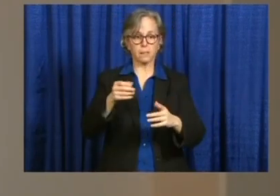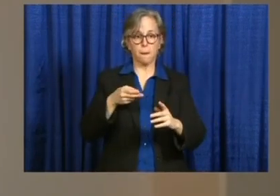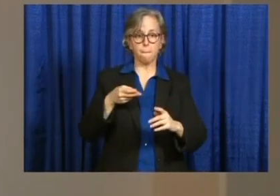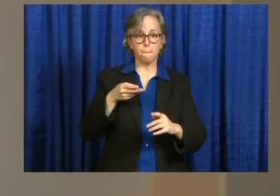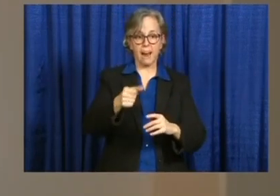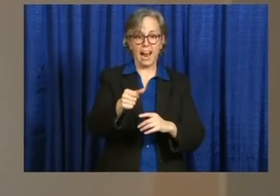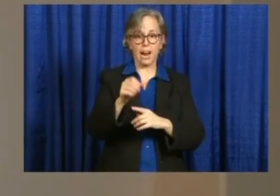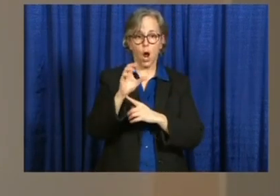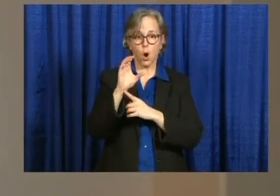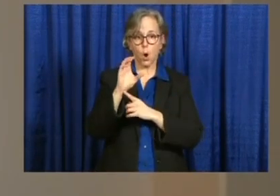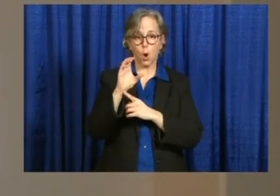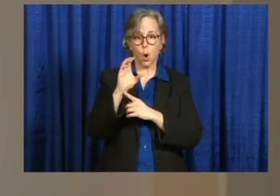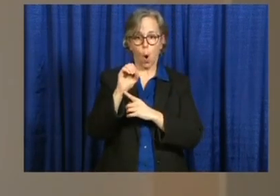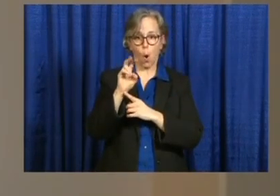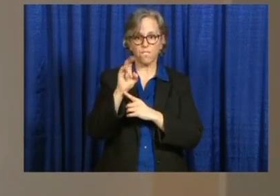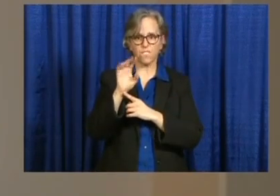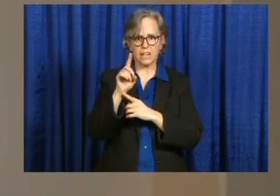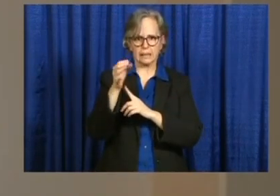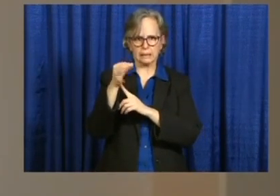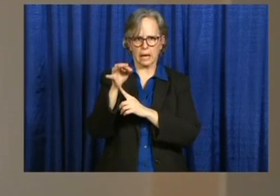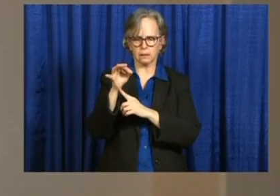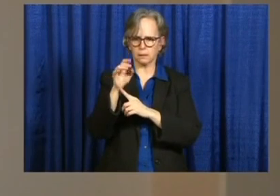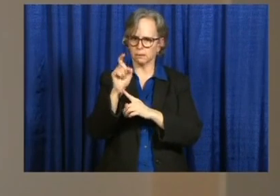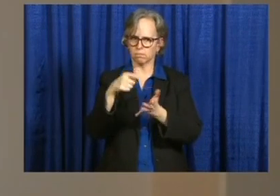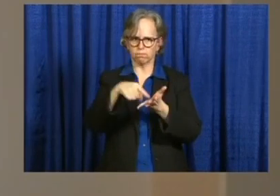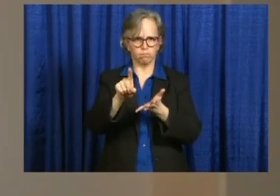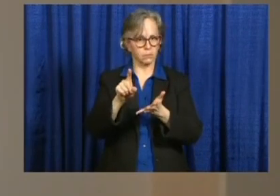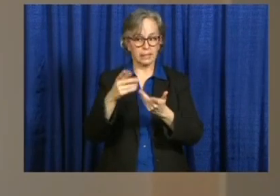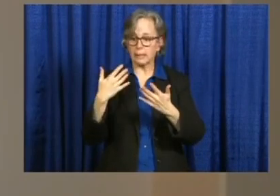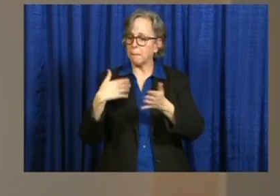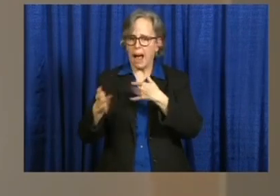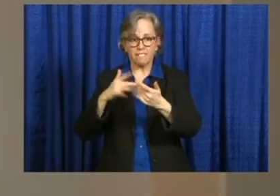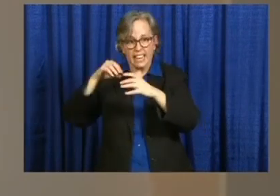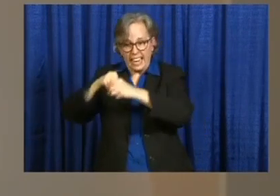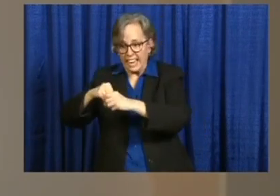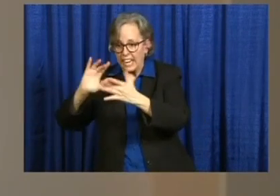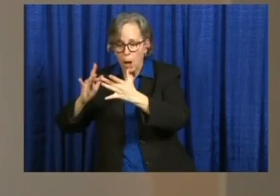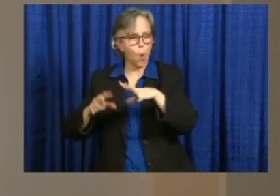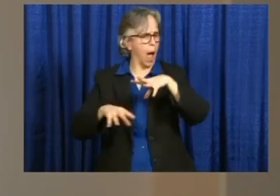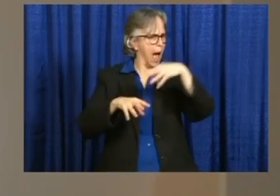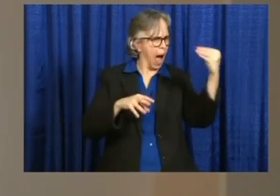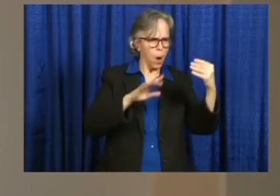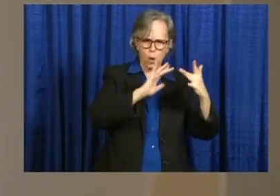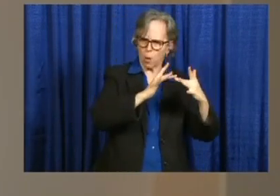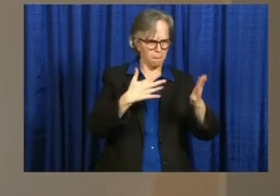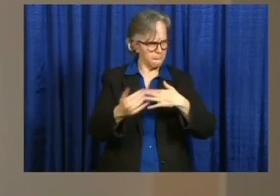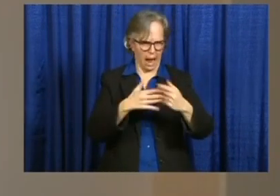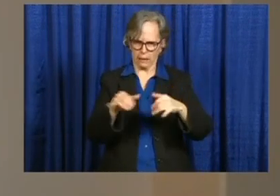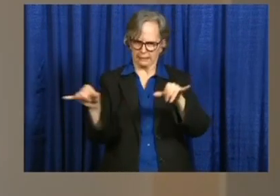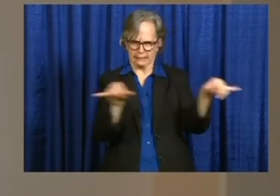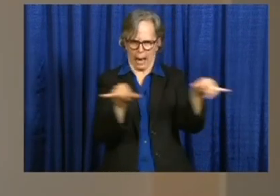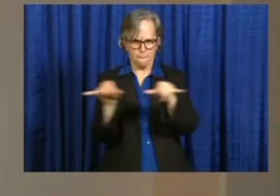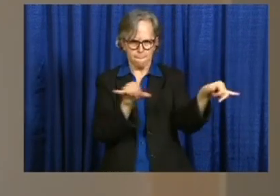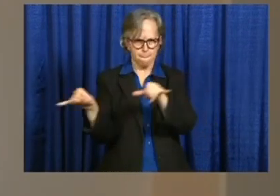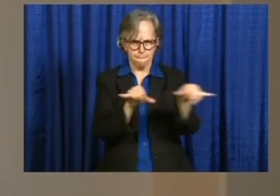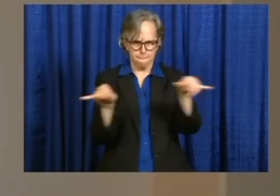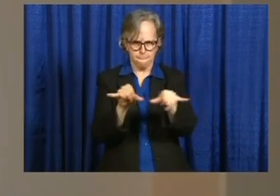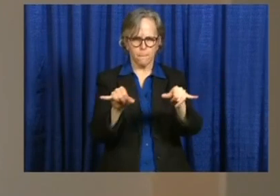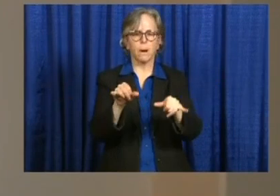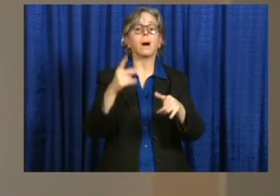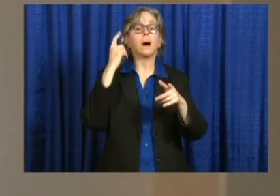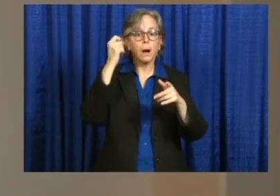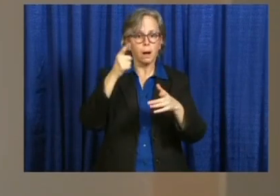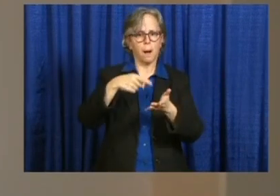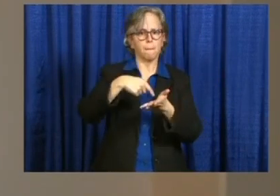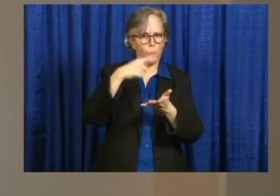they're in or out of network. Those are two important things, actions that have been taken. Additionally, maybe you have an